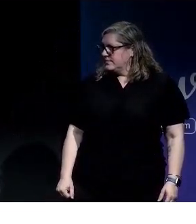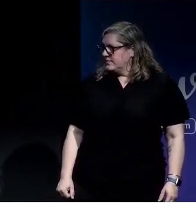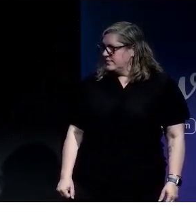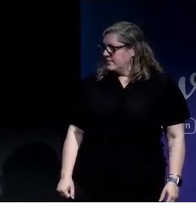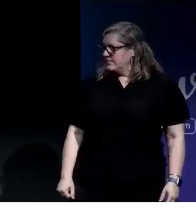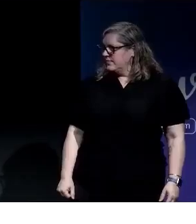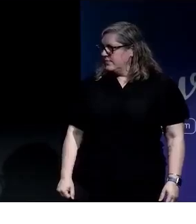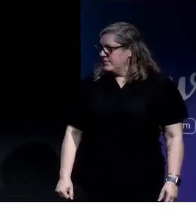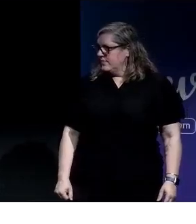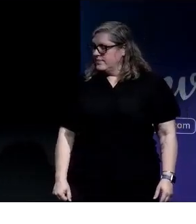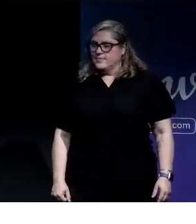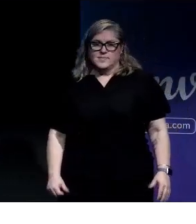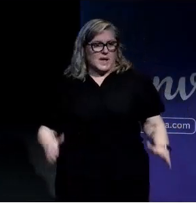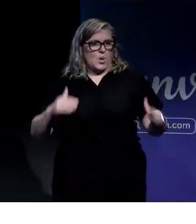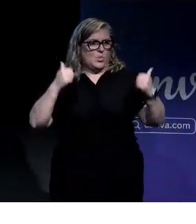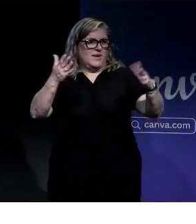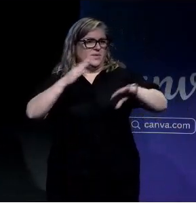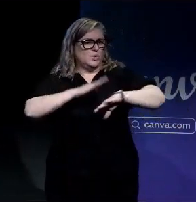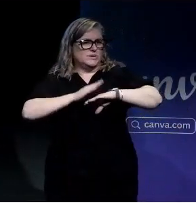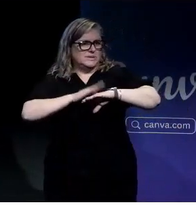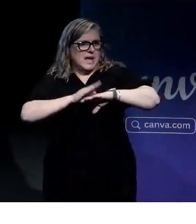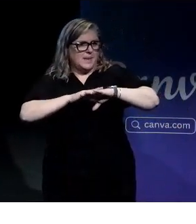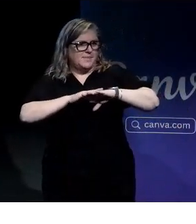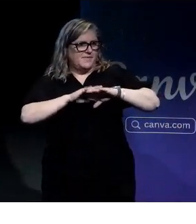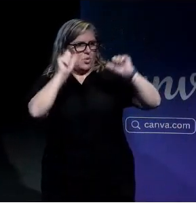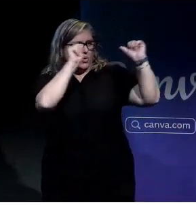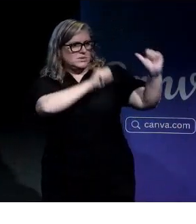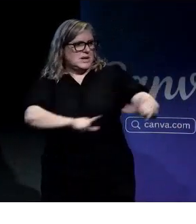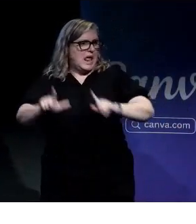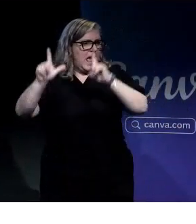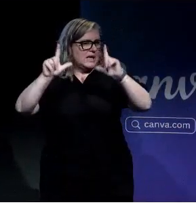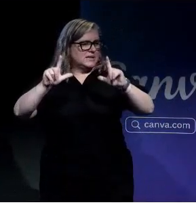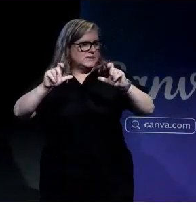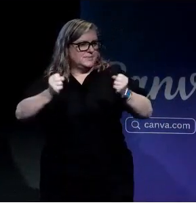And so I'll give you all a moment to get those slides.